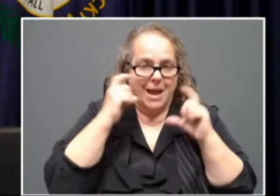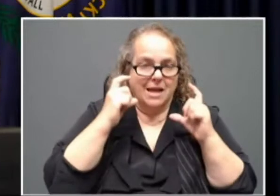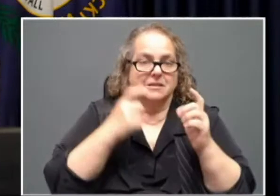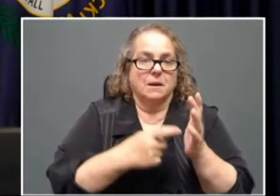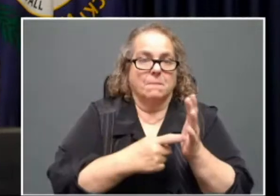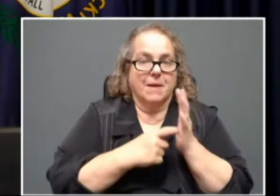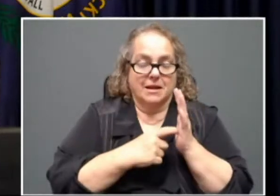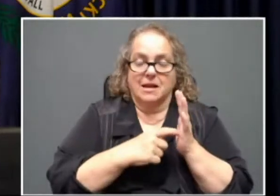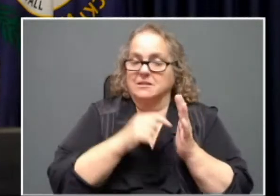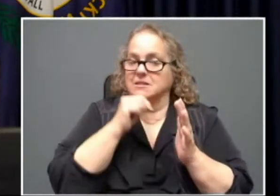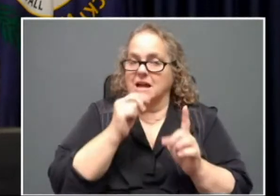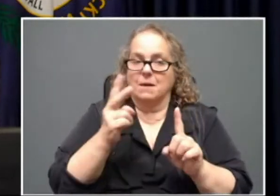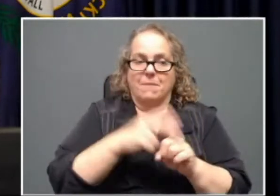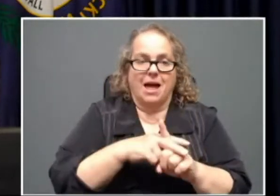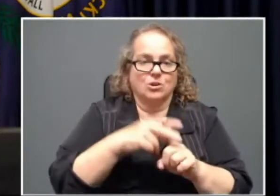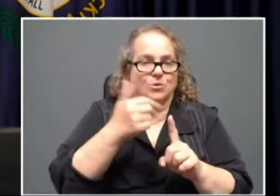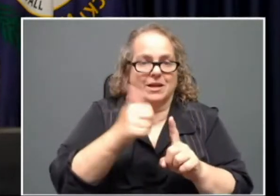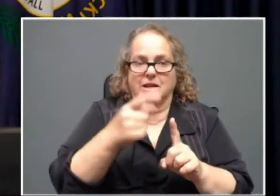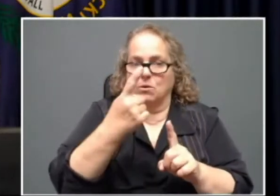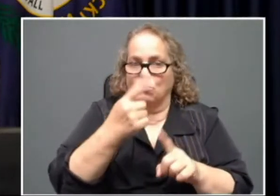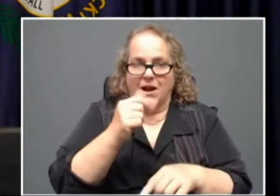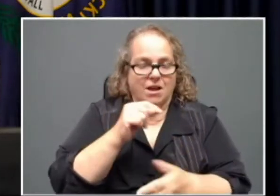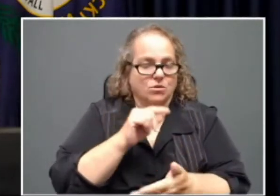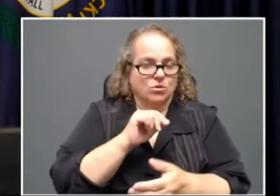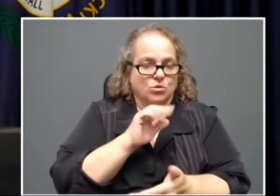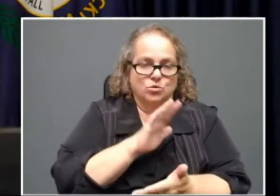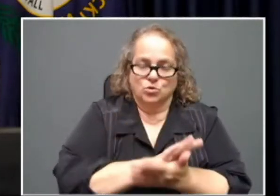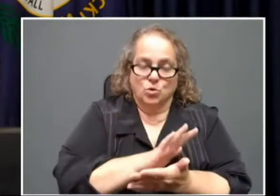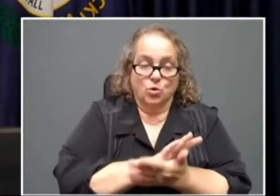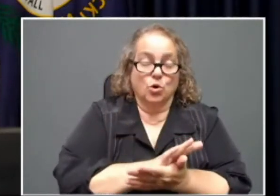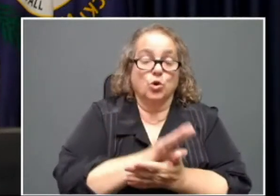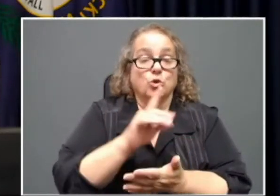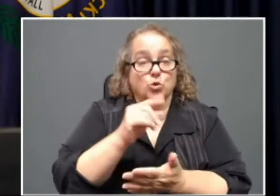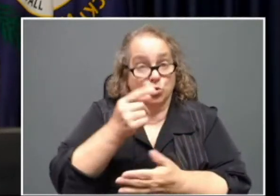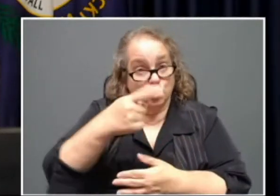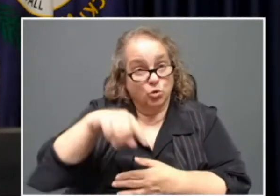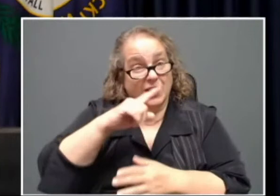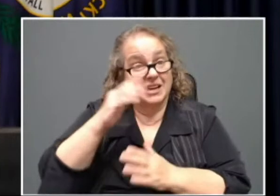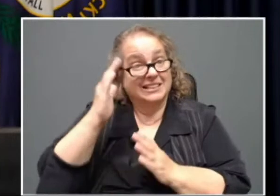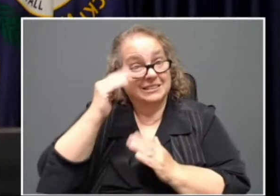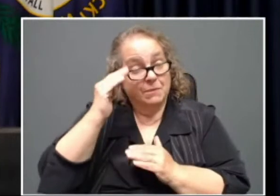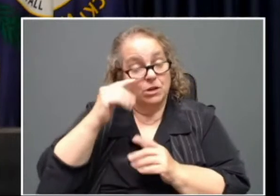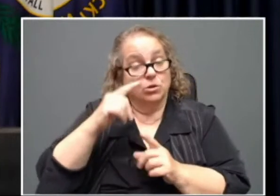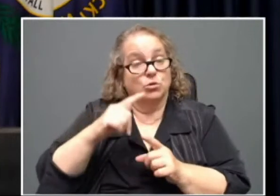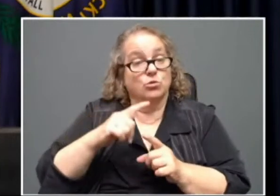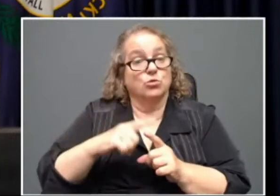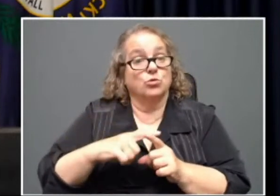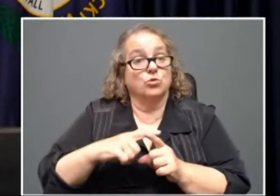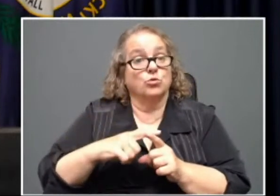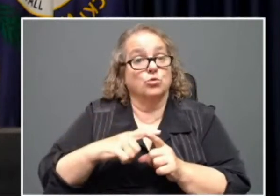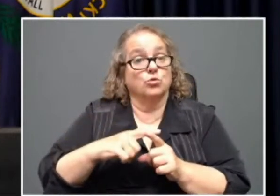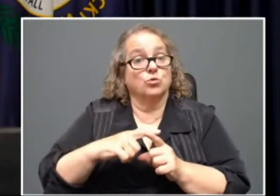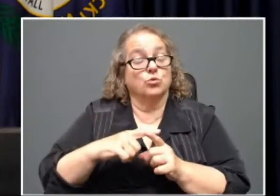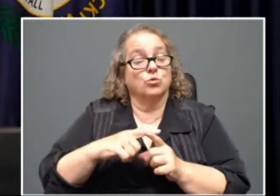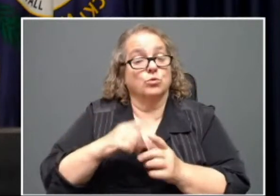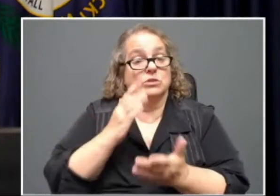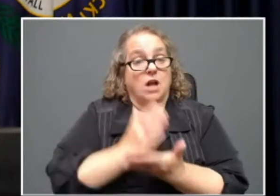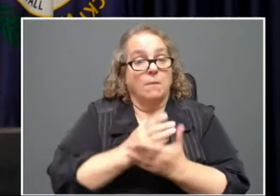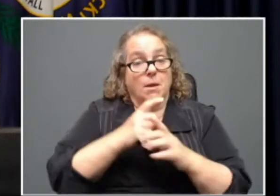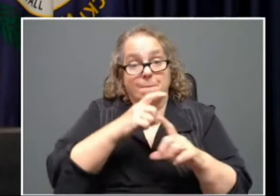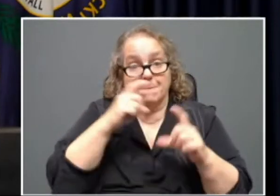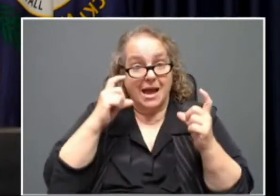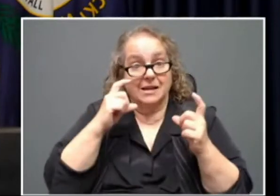to anyone at schools. Do you all expect to lift the mask mandate for schools in the fall?